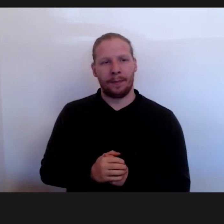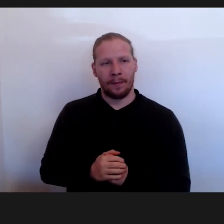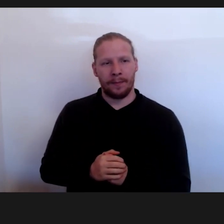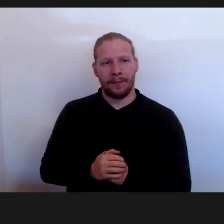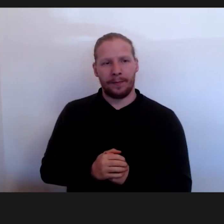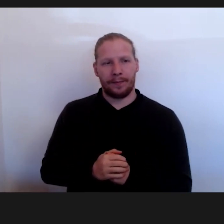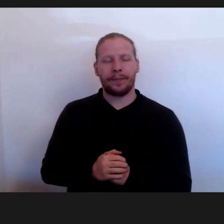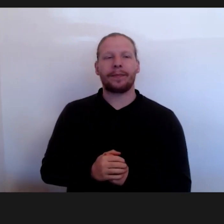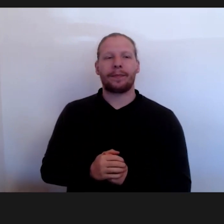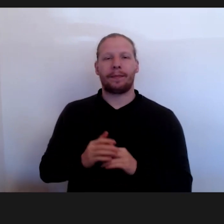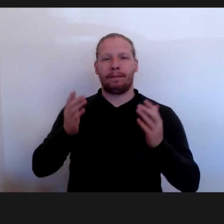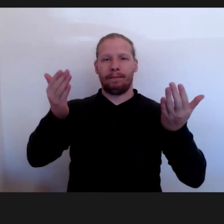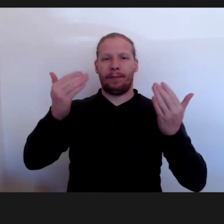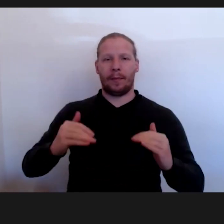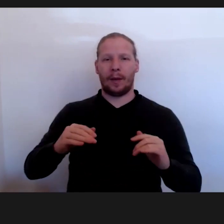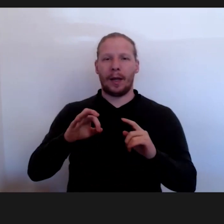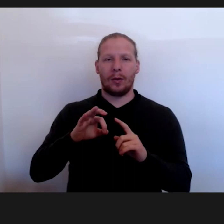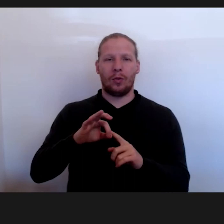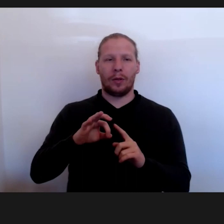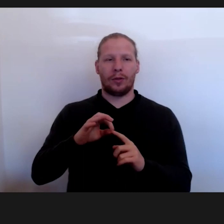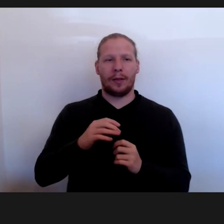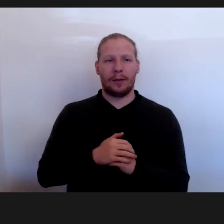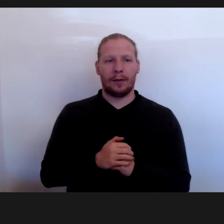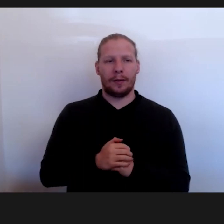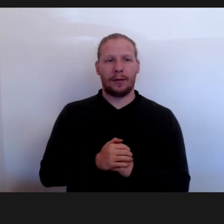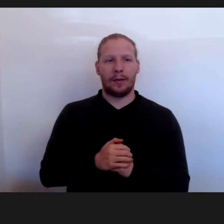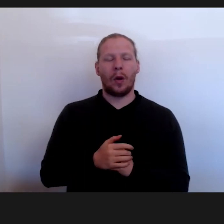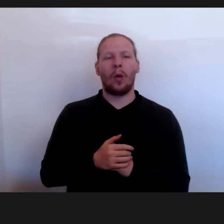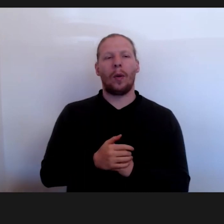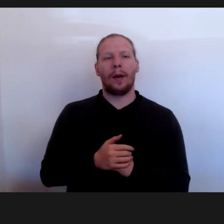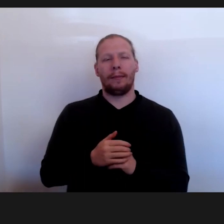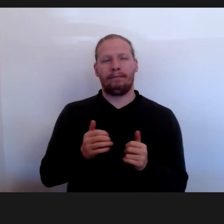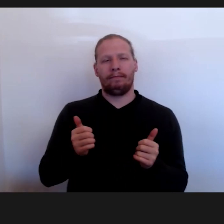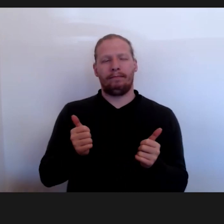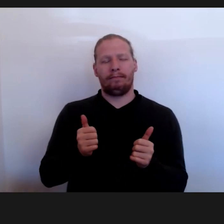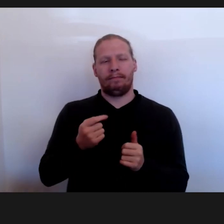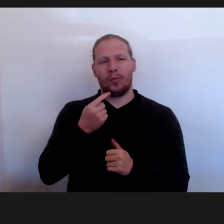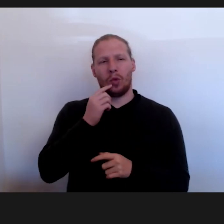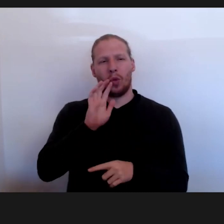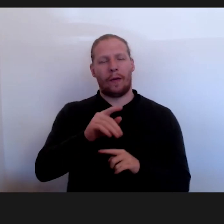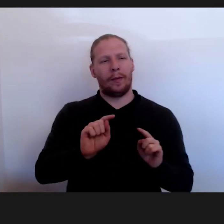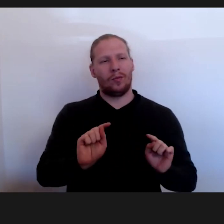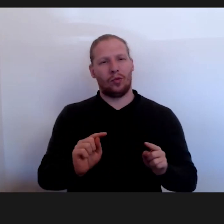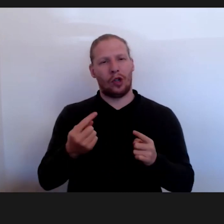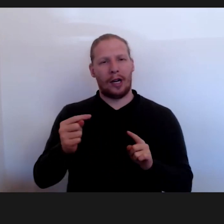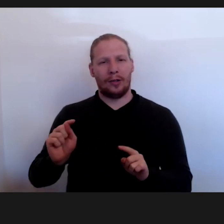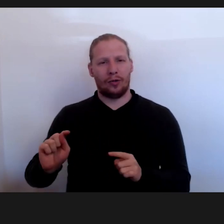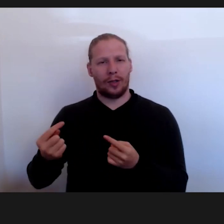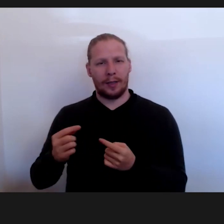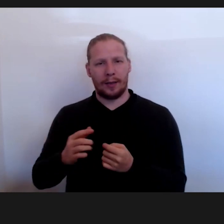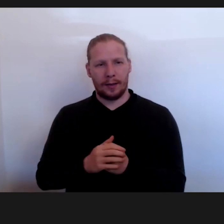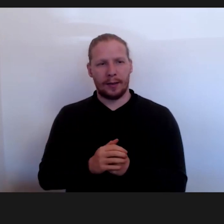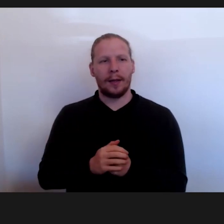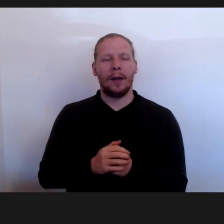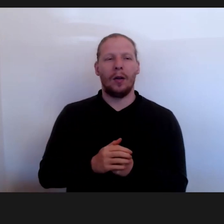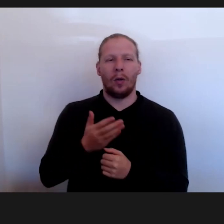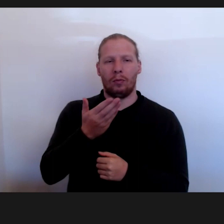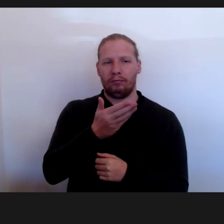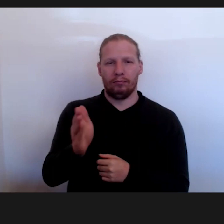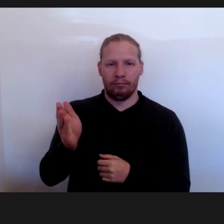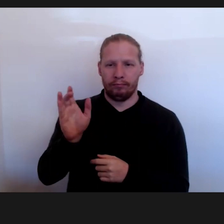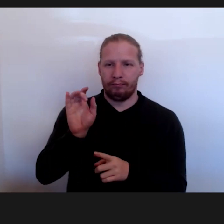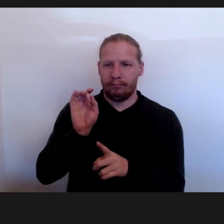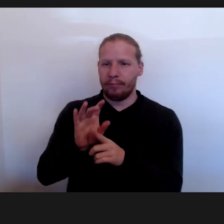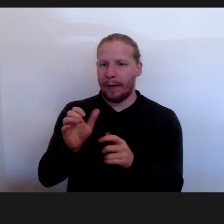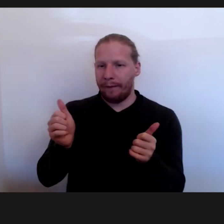Going to the next question. So we talked about, so we briefly mentioned about some of the challenges here, what yourself have seen and